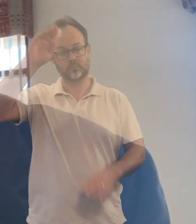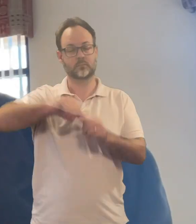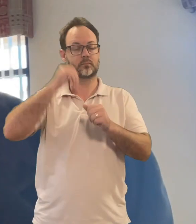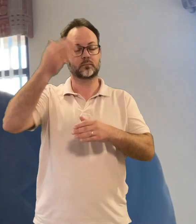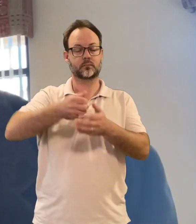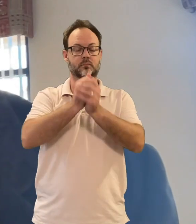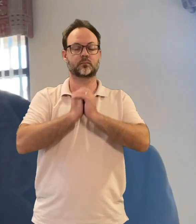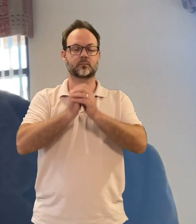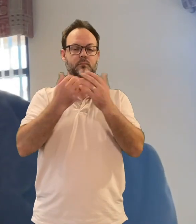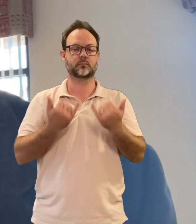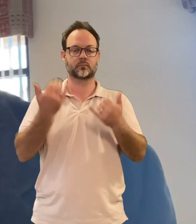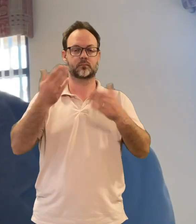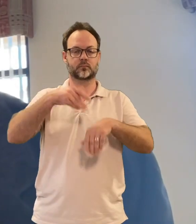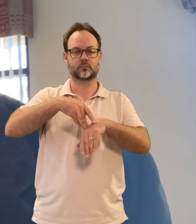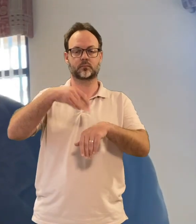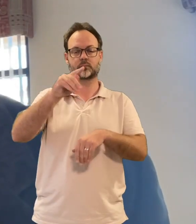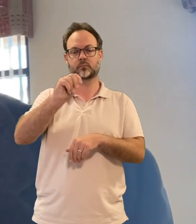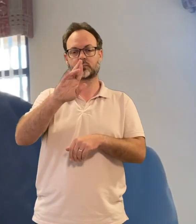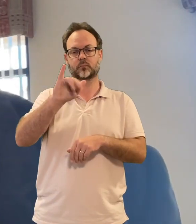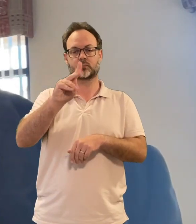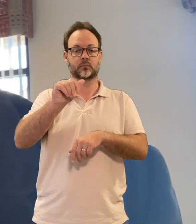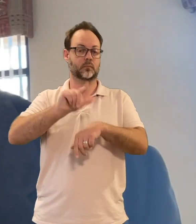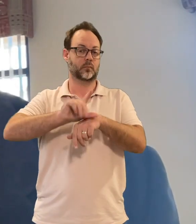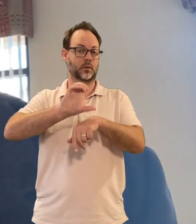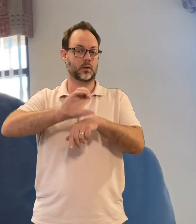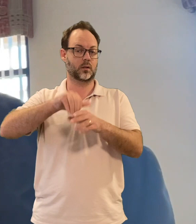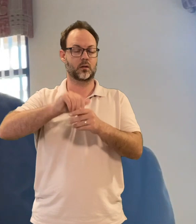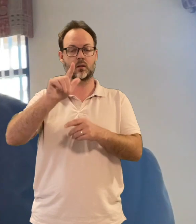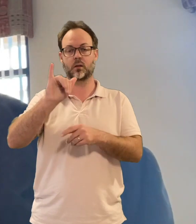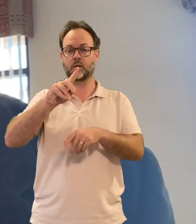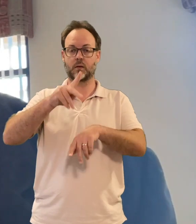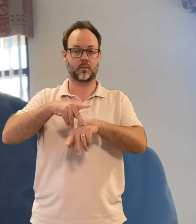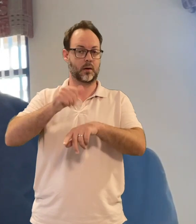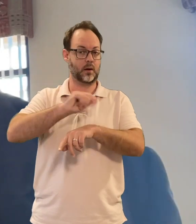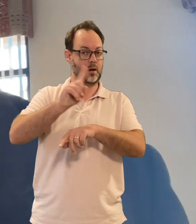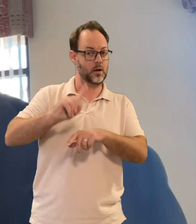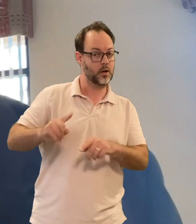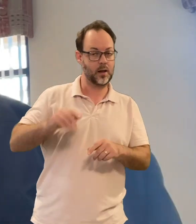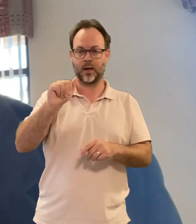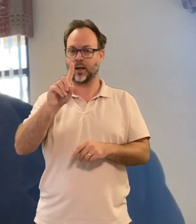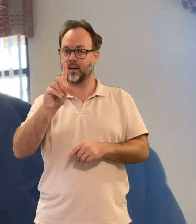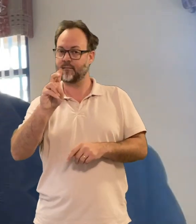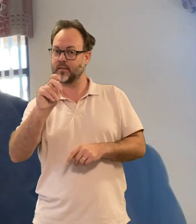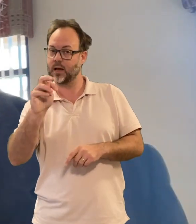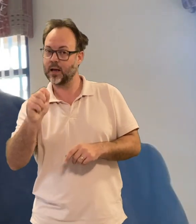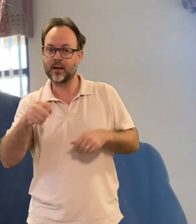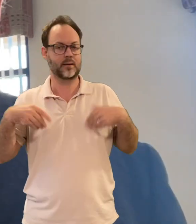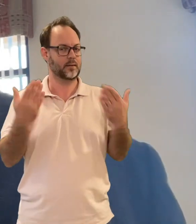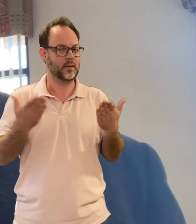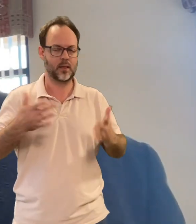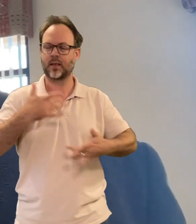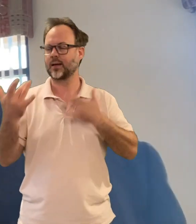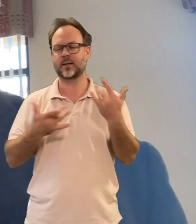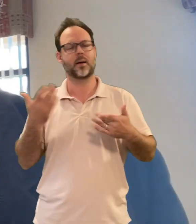Hello, everybody. Welcome to worship today at Trinity Lutheran Church in Litchfield Park, Arizona. We're glad that you're with us. Advent is here. There's